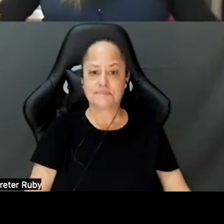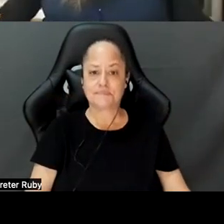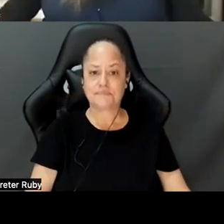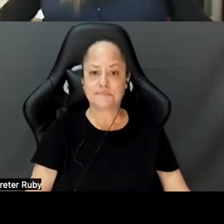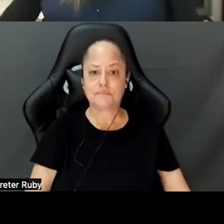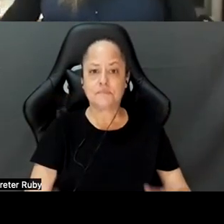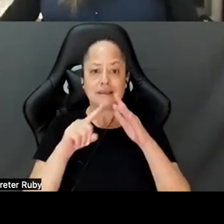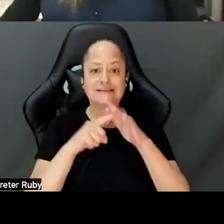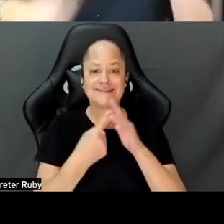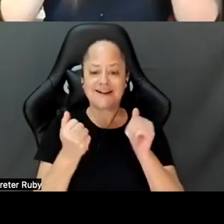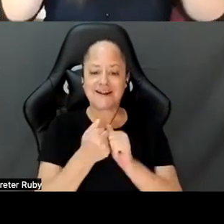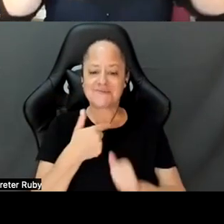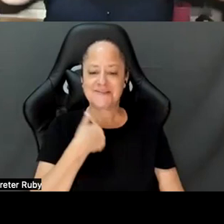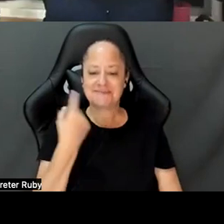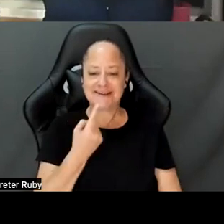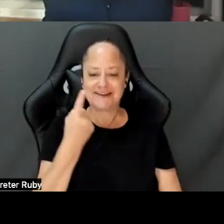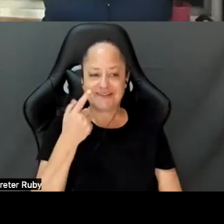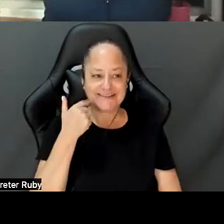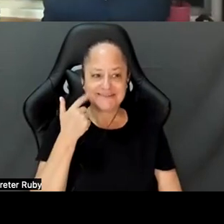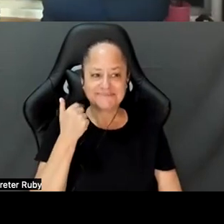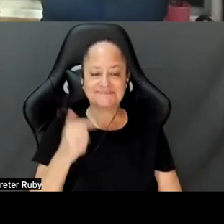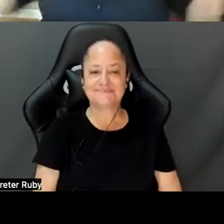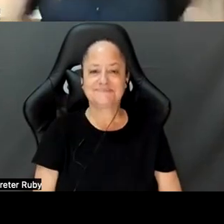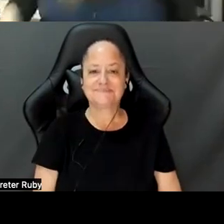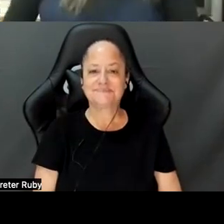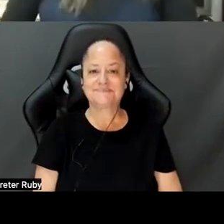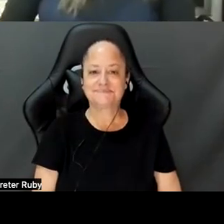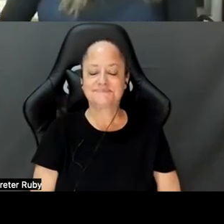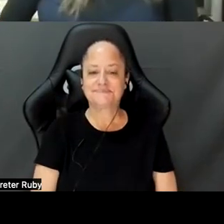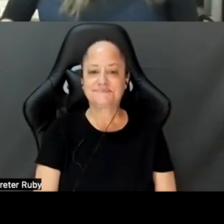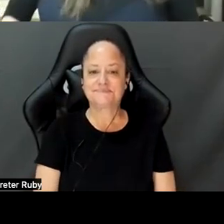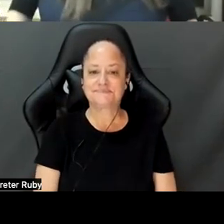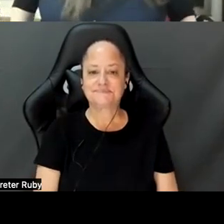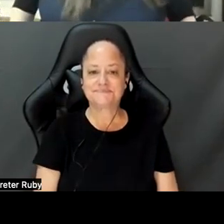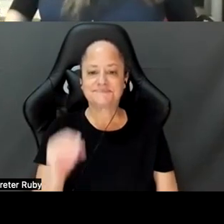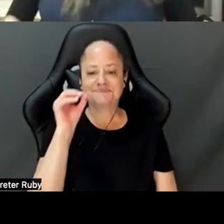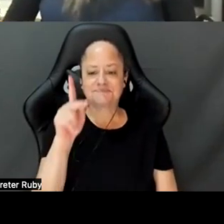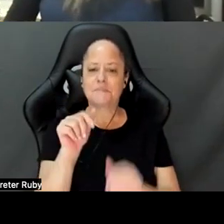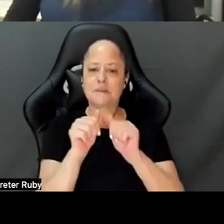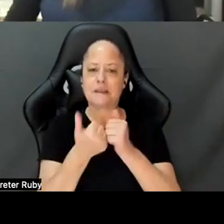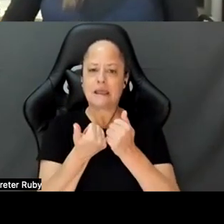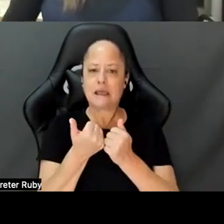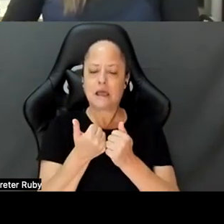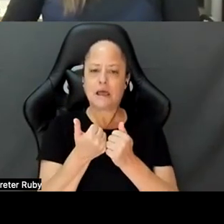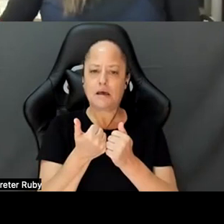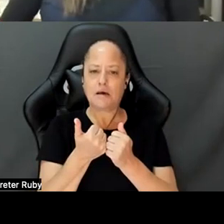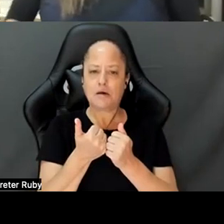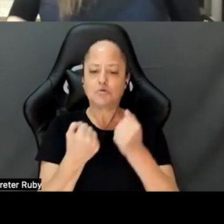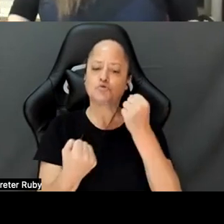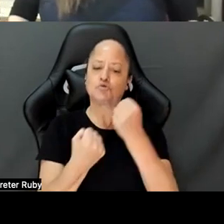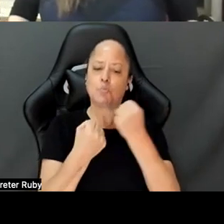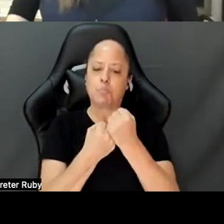Always starting with me. I'm like, okay, how do we support a loved one?